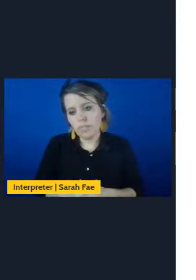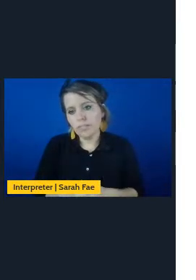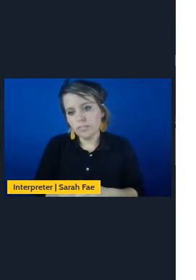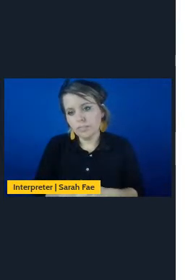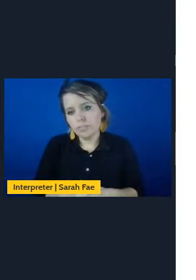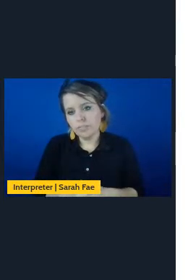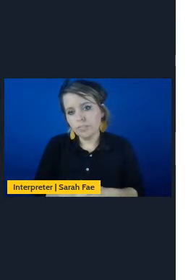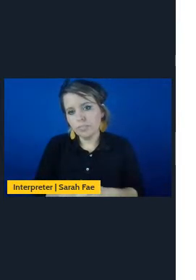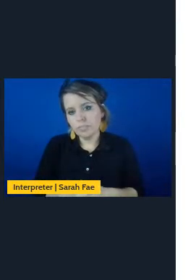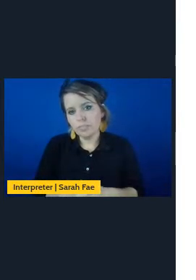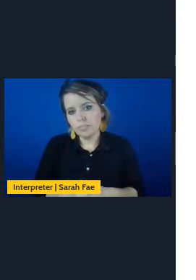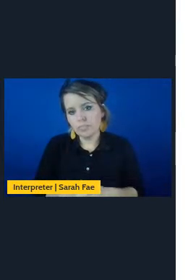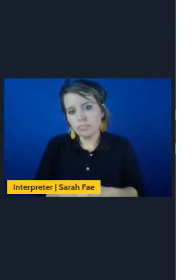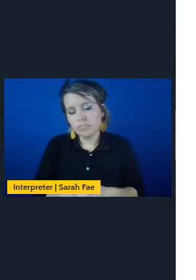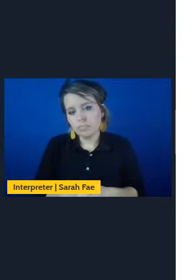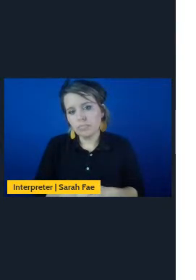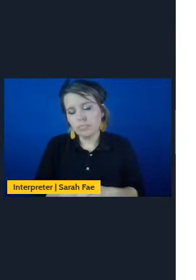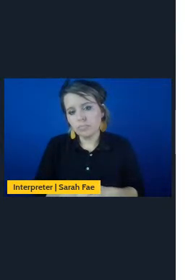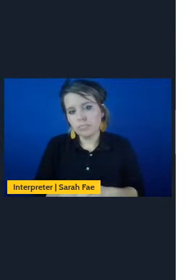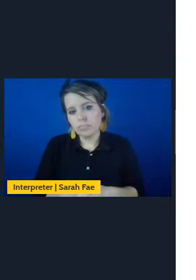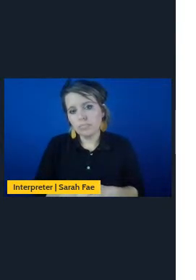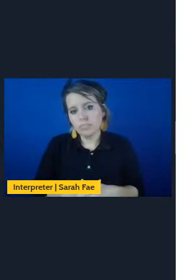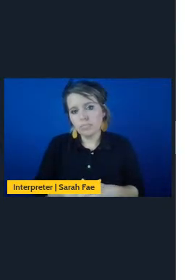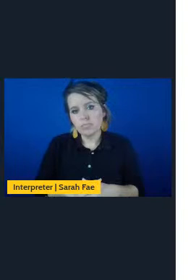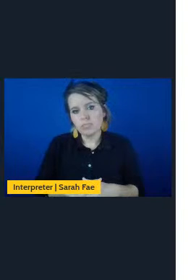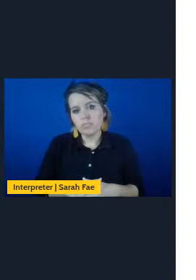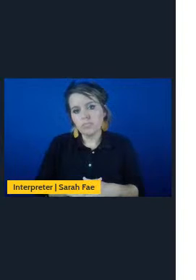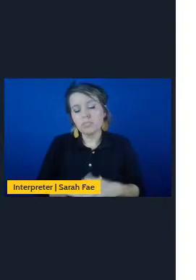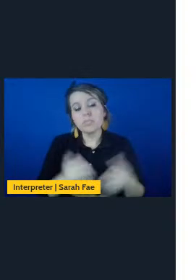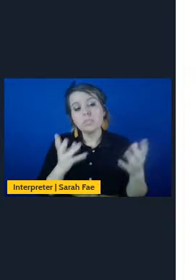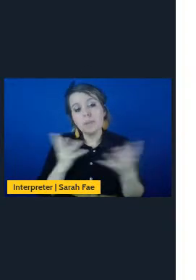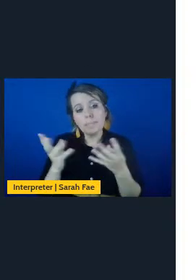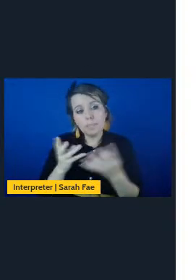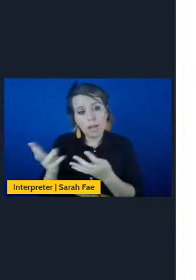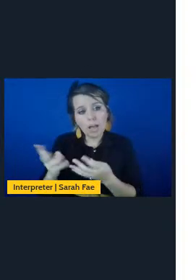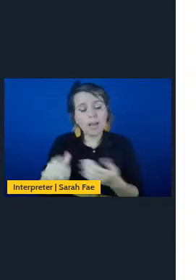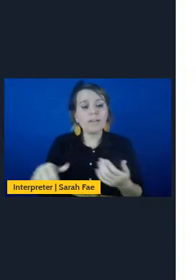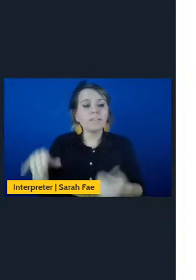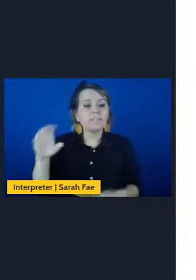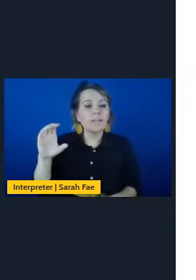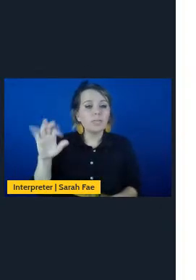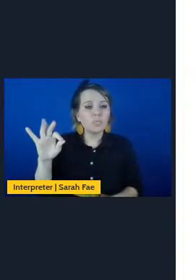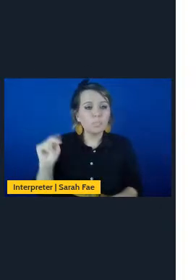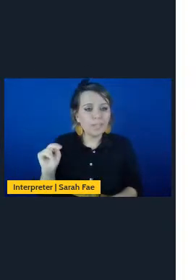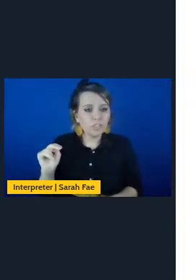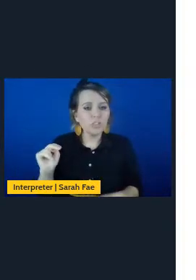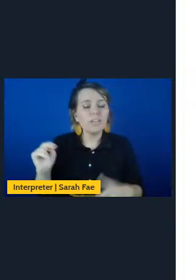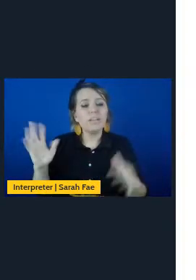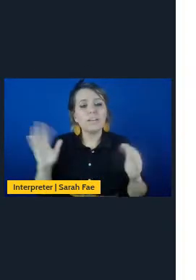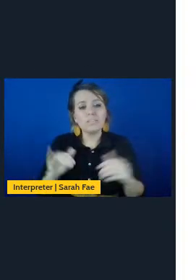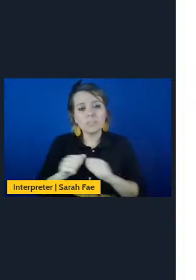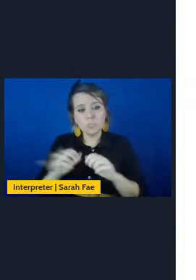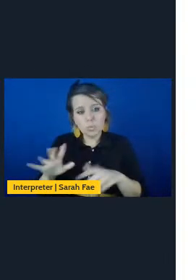to CloudFormation deployment time, you add time for provision a new